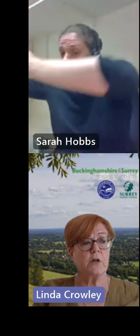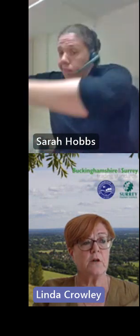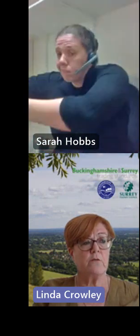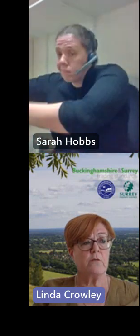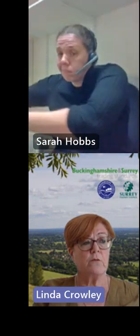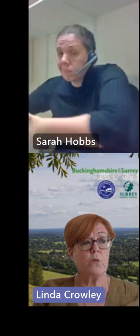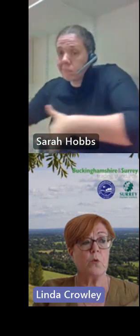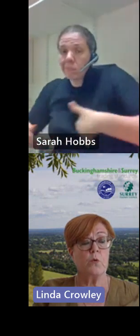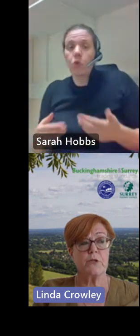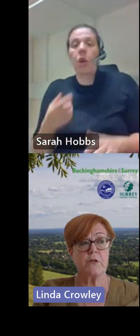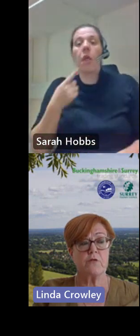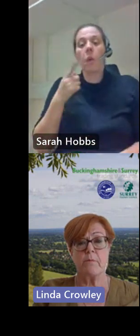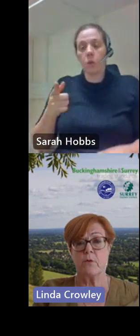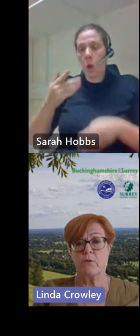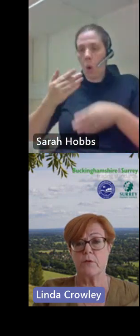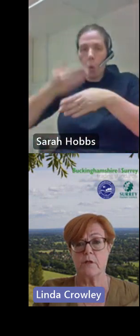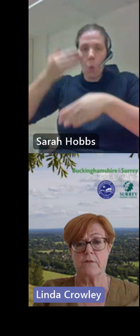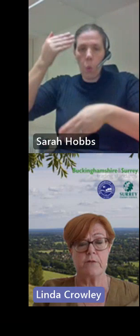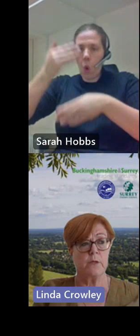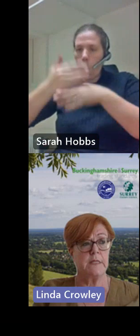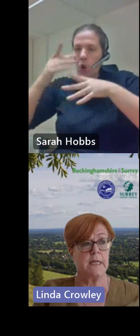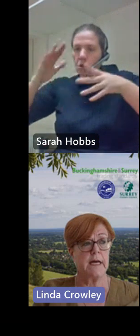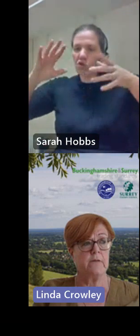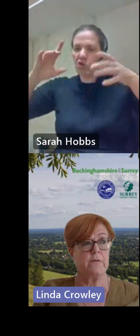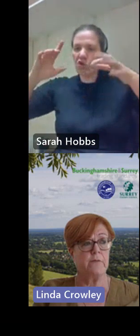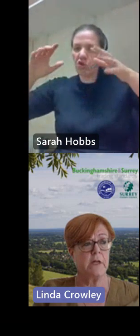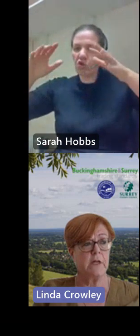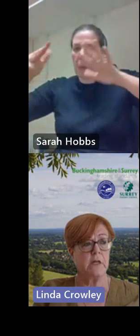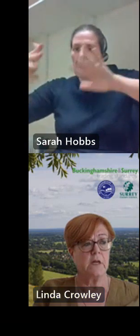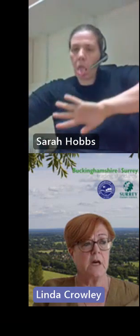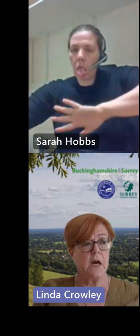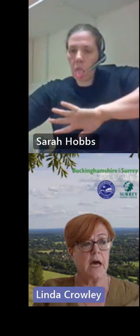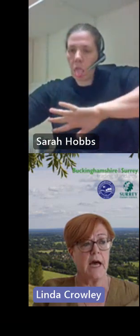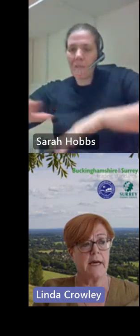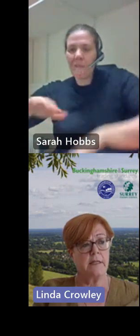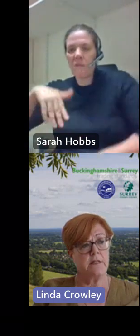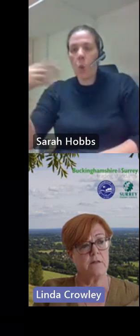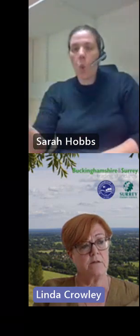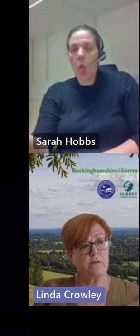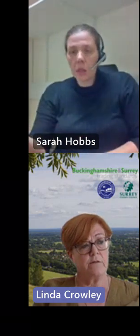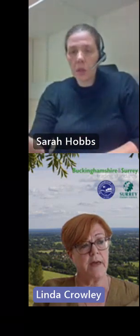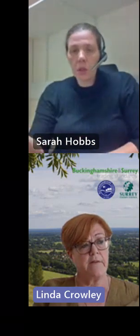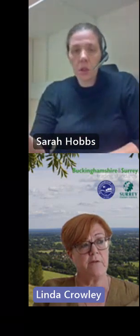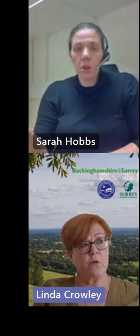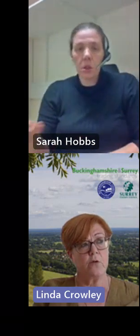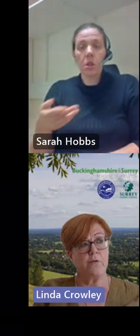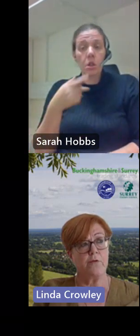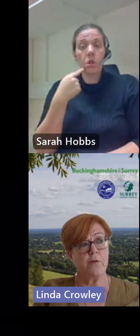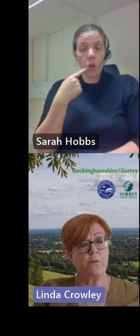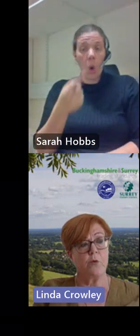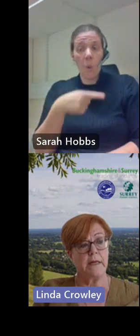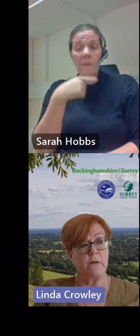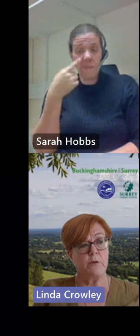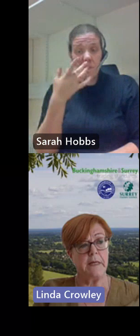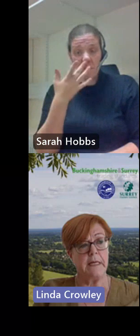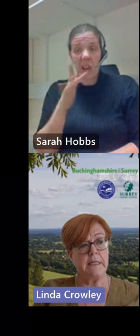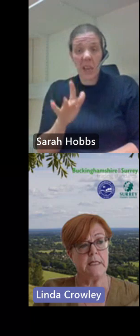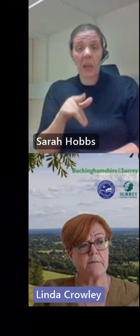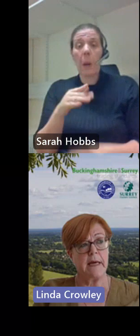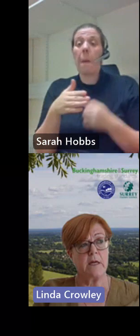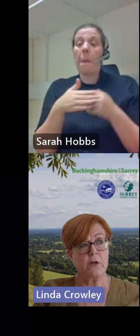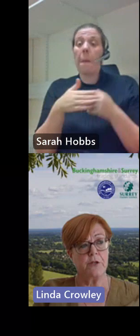told that the walls had crumbled and fallen down, and therefore that more money